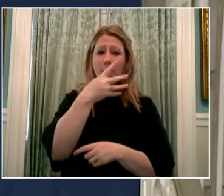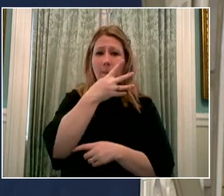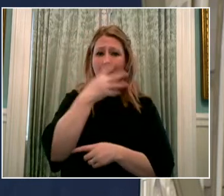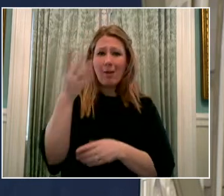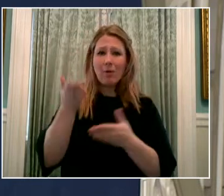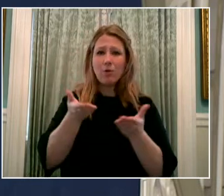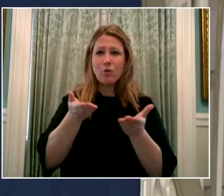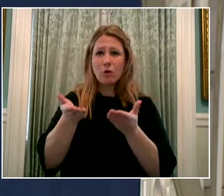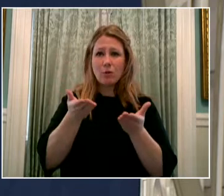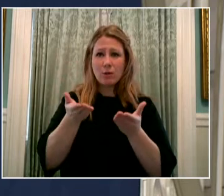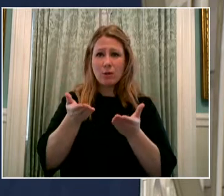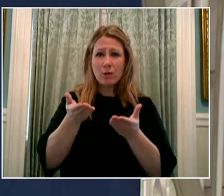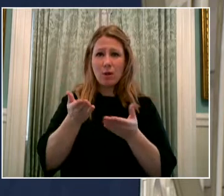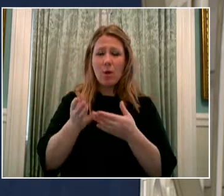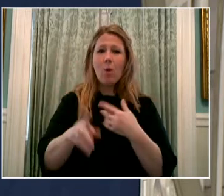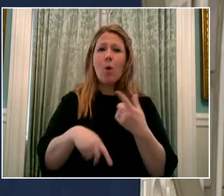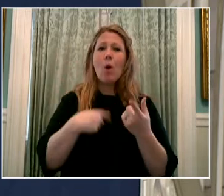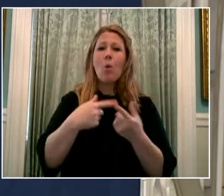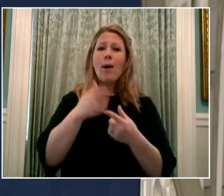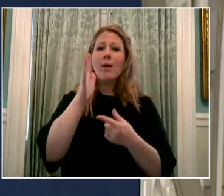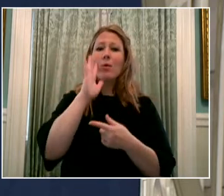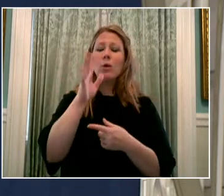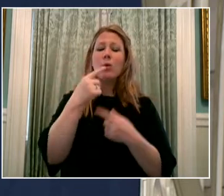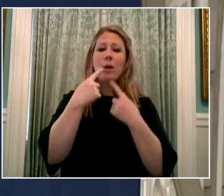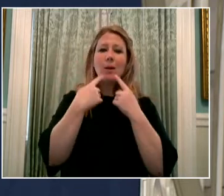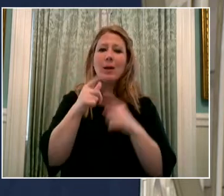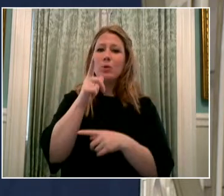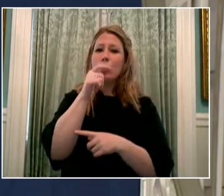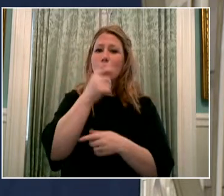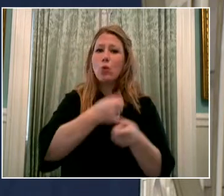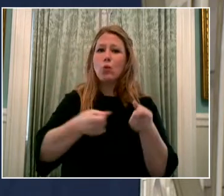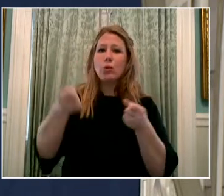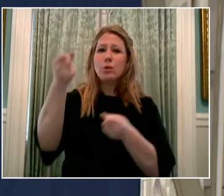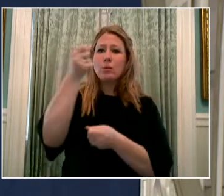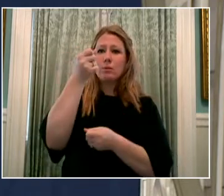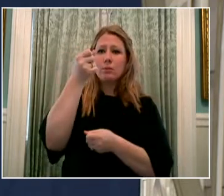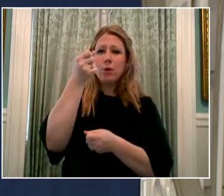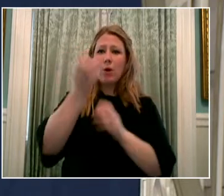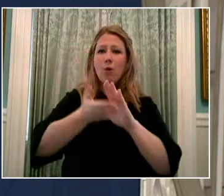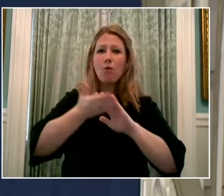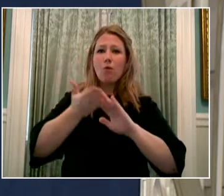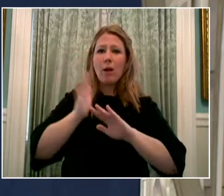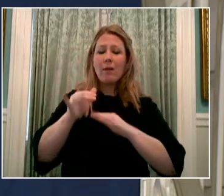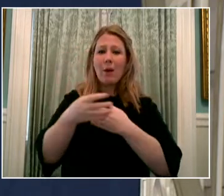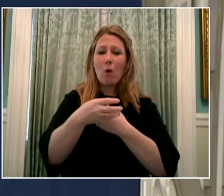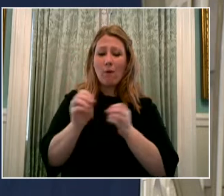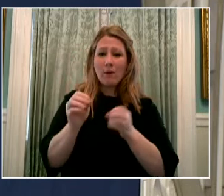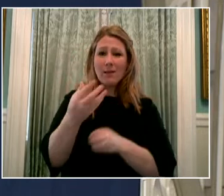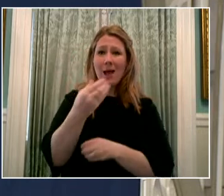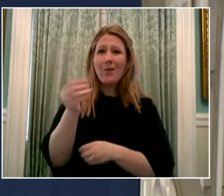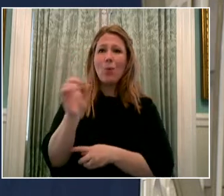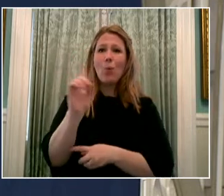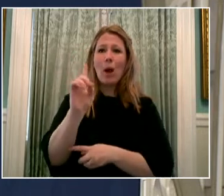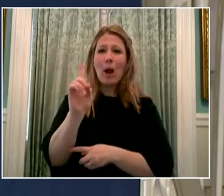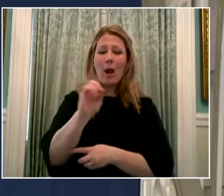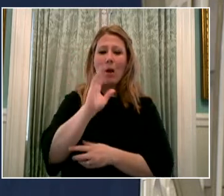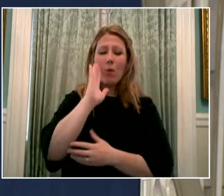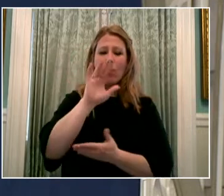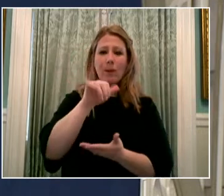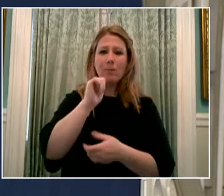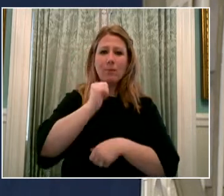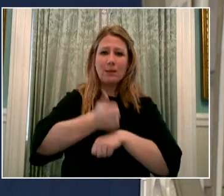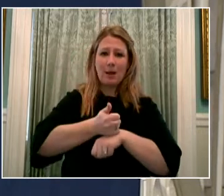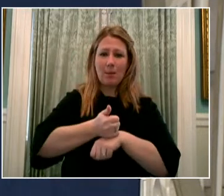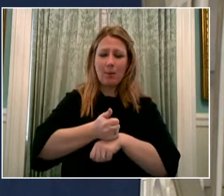that's going to be heading that, and where's the new centralized location? There's a lot of conversation on where it should be centralized, and let's be clear.